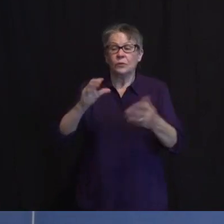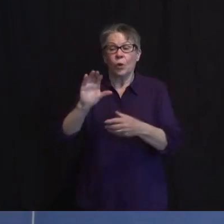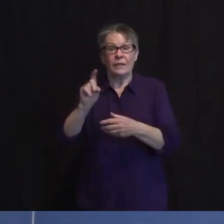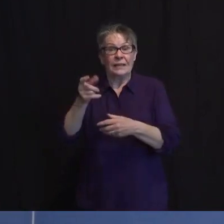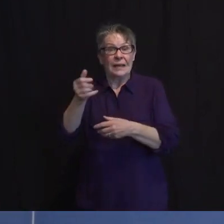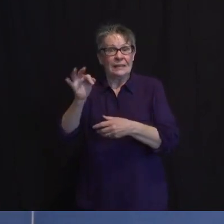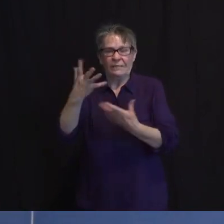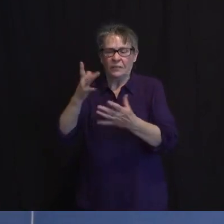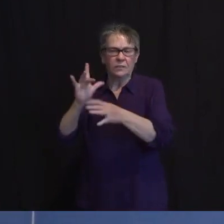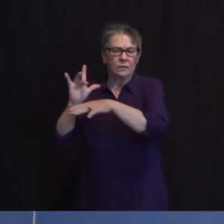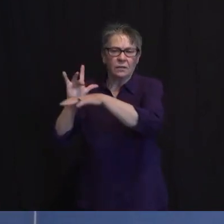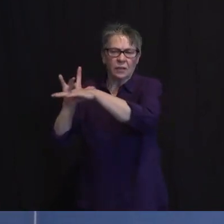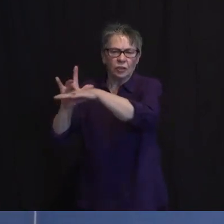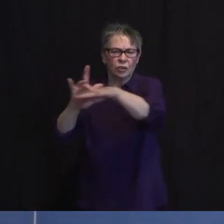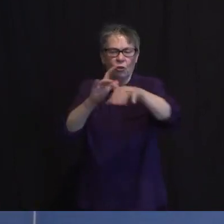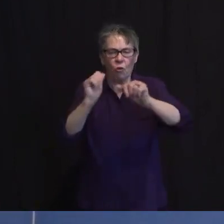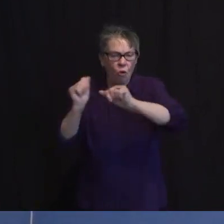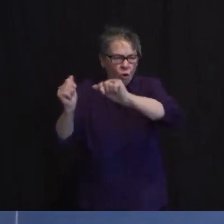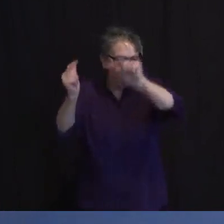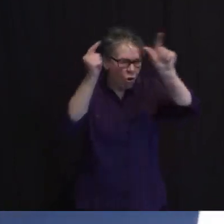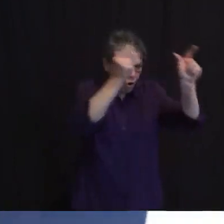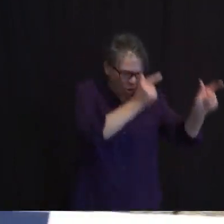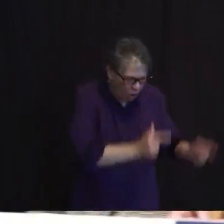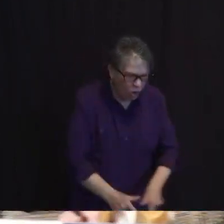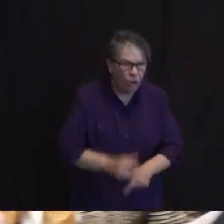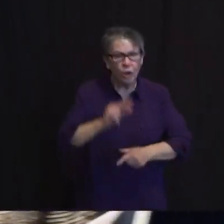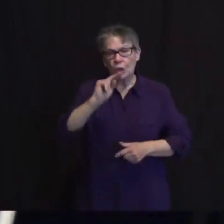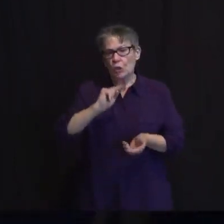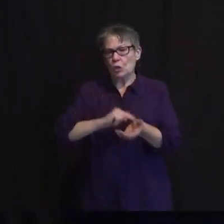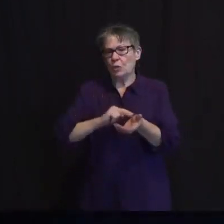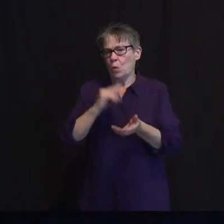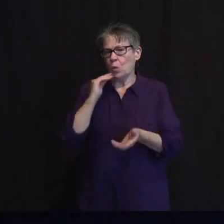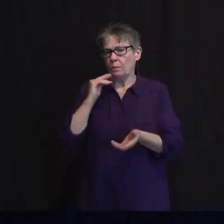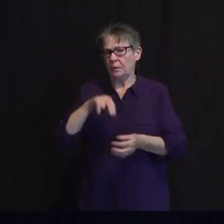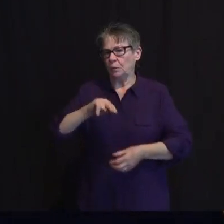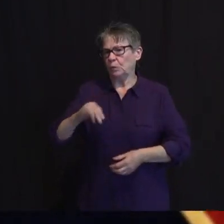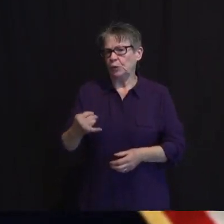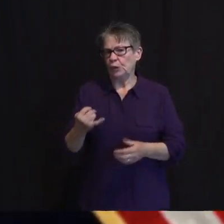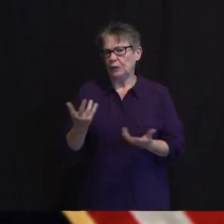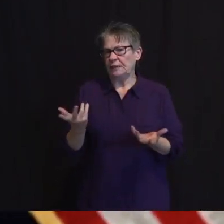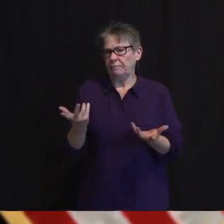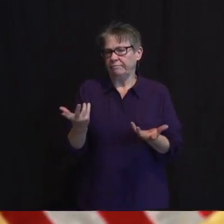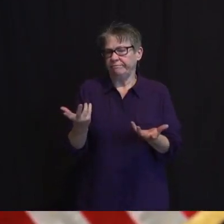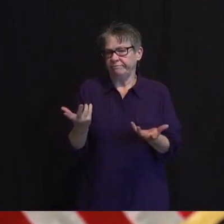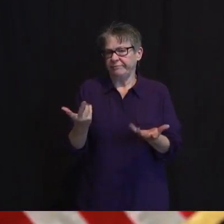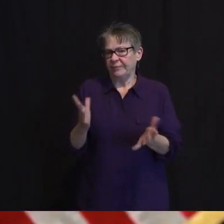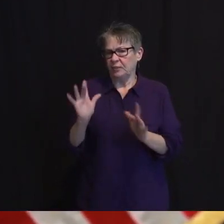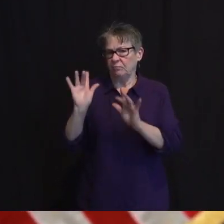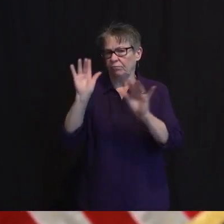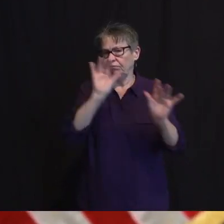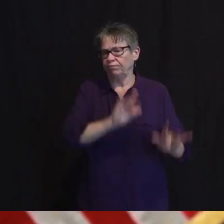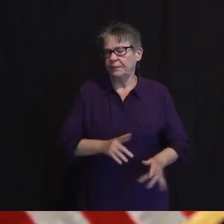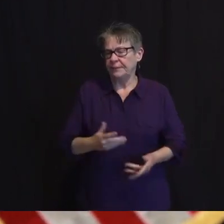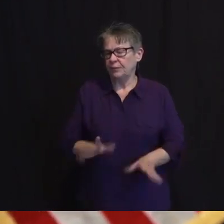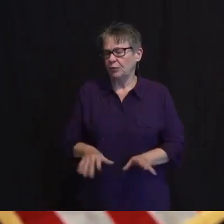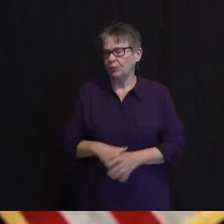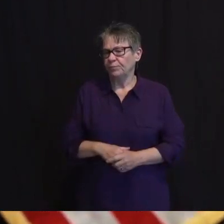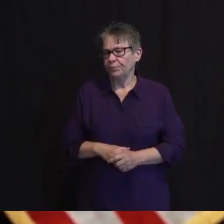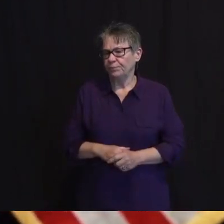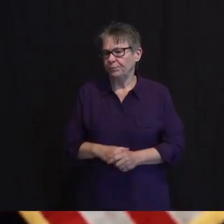one I think that we haven't hit, is whether or not you can get a similar, how many have tested positive, how many are quarantining